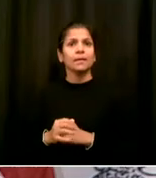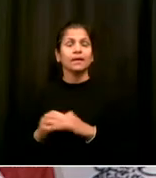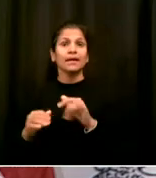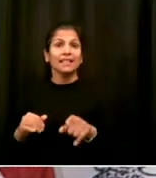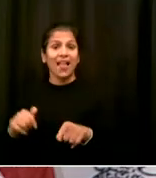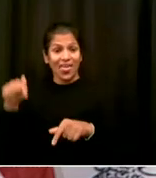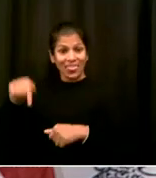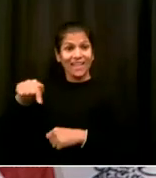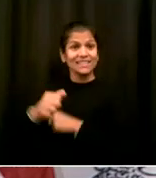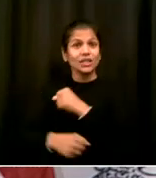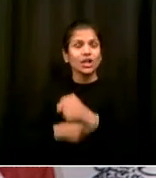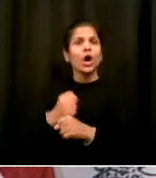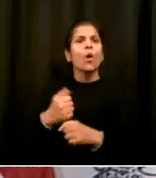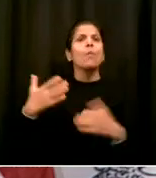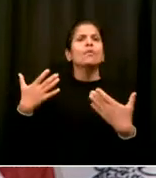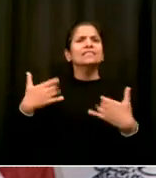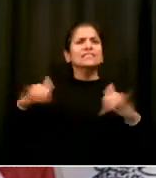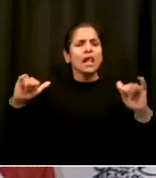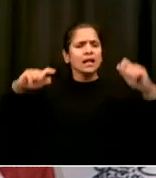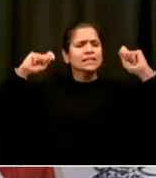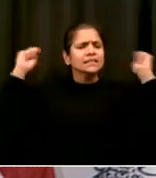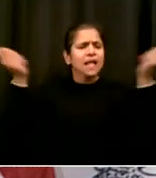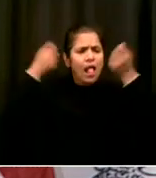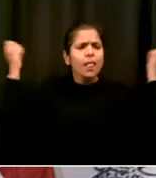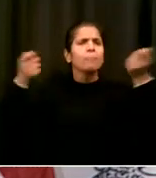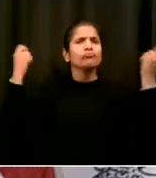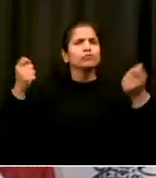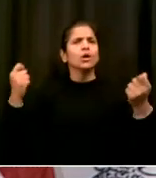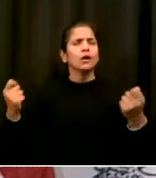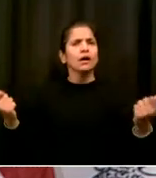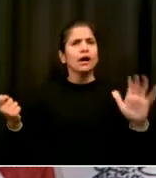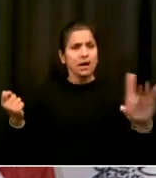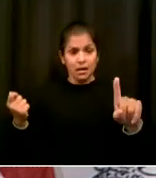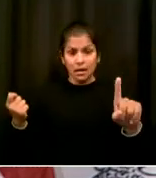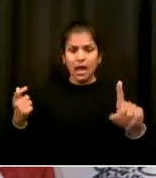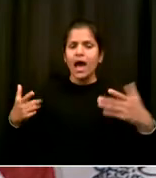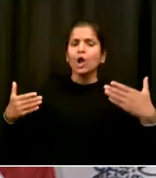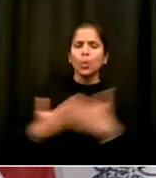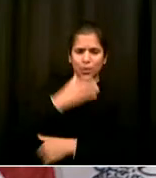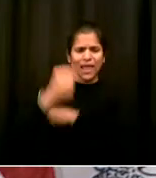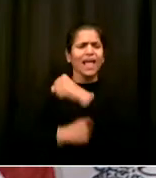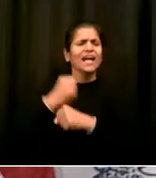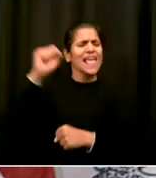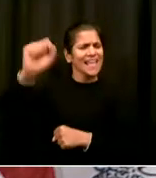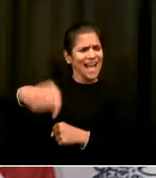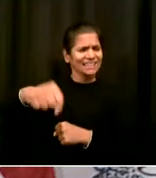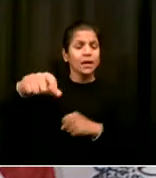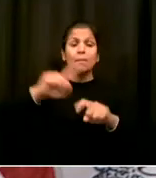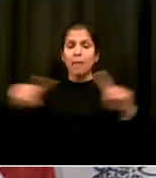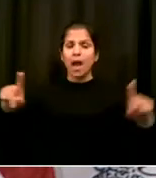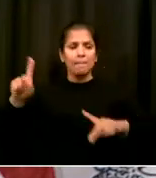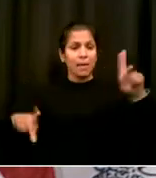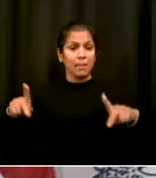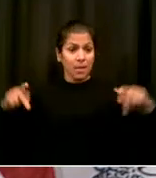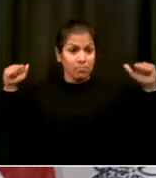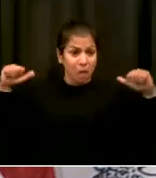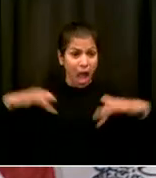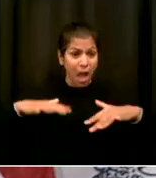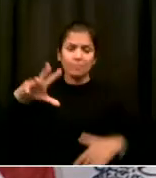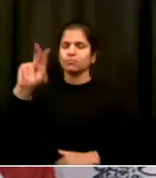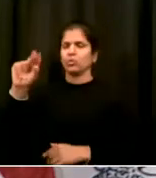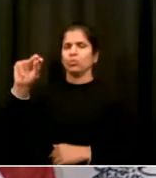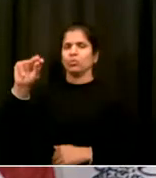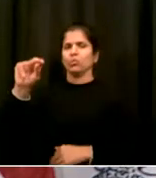the festivities, but they'll be the people we truly have in our hearts because they're the folks who saw us through this year. But think about the performers